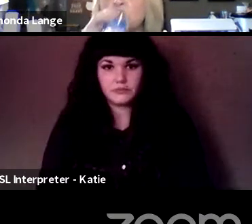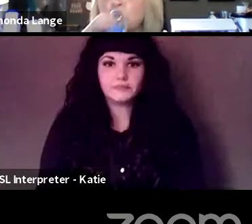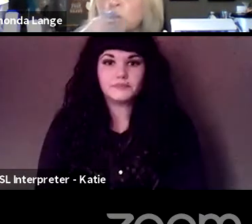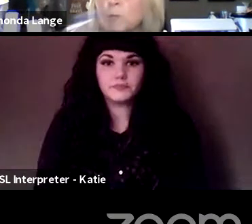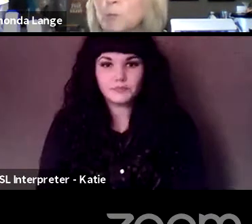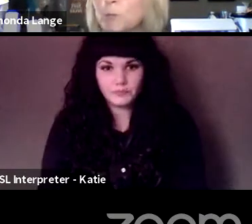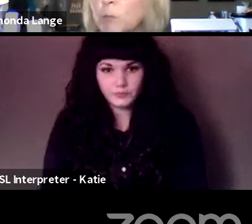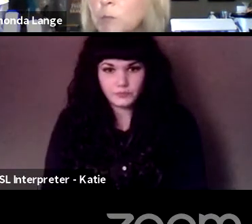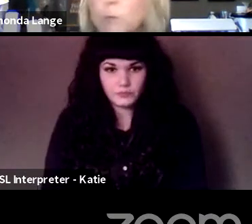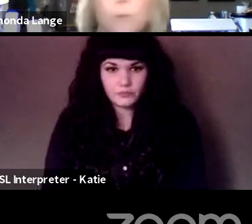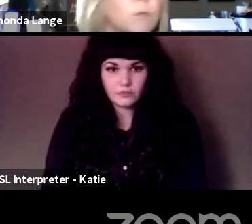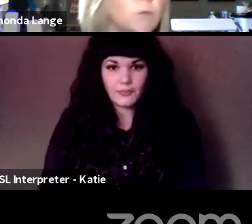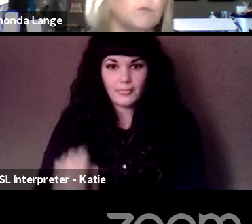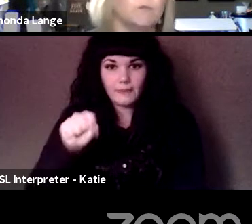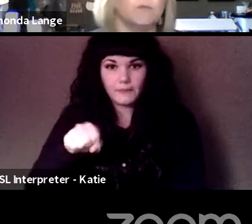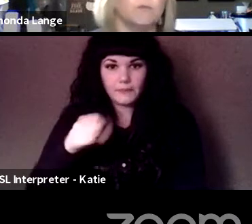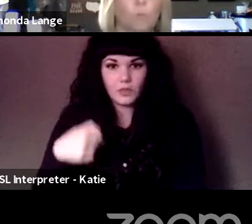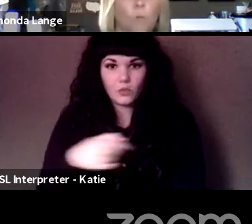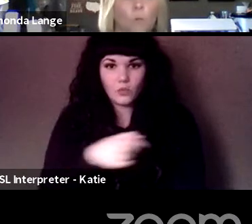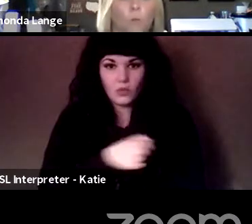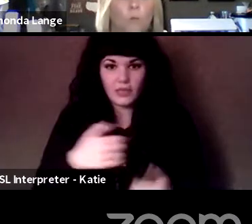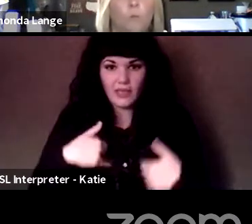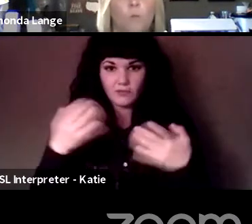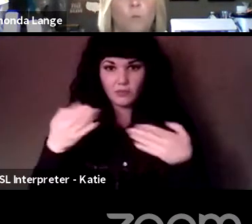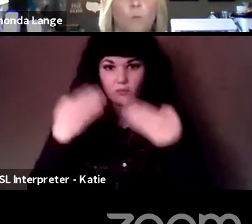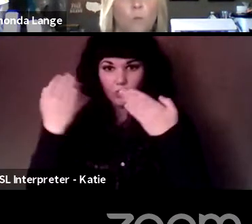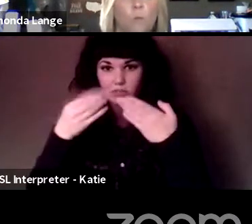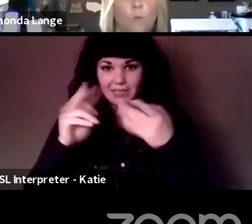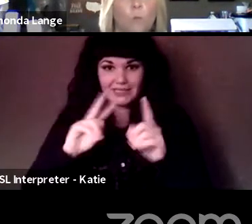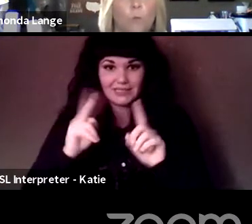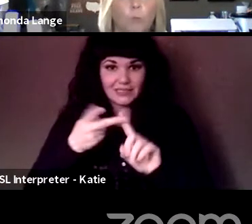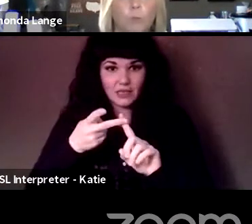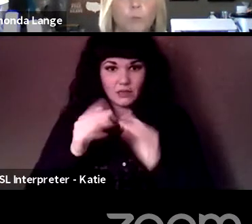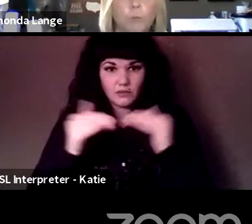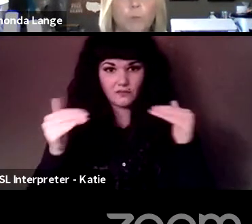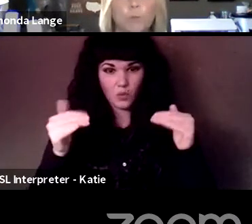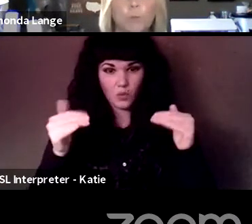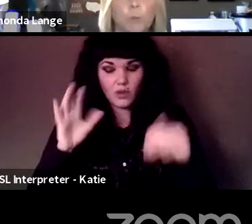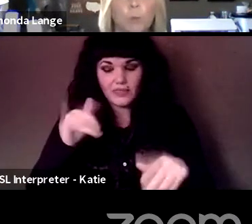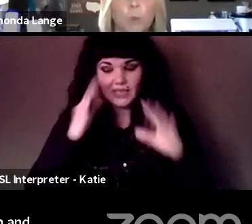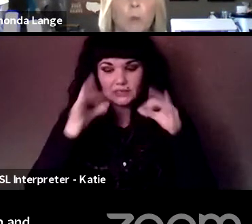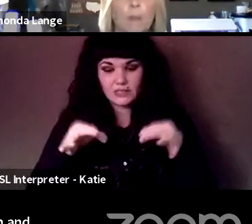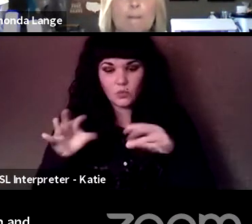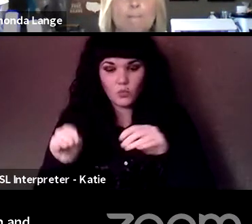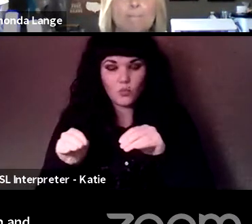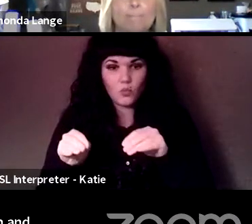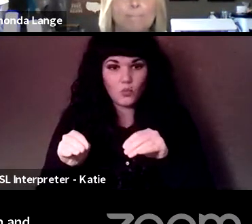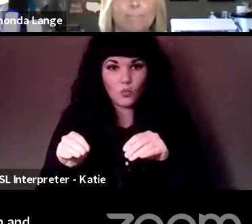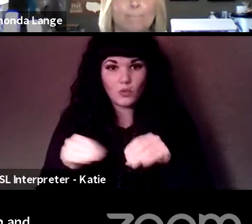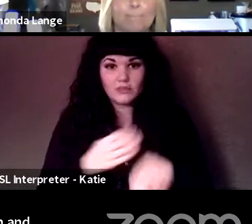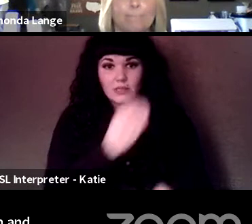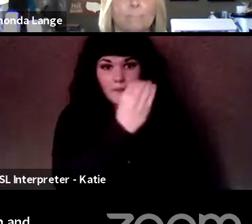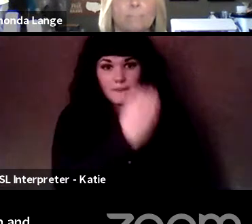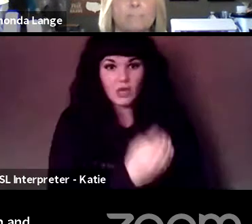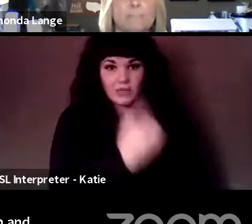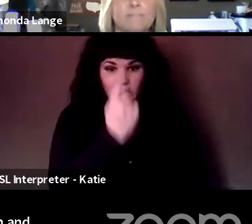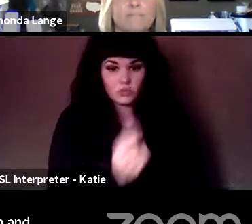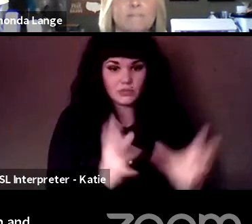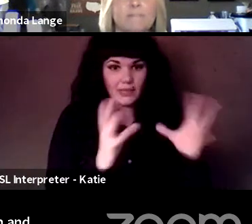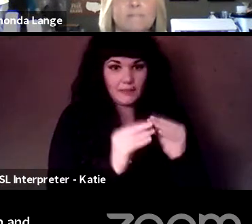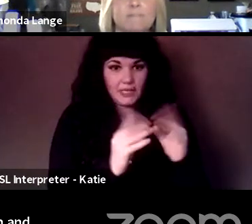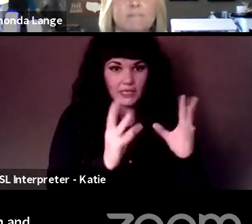Yeah, so we have a motion and a second on the floor. That motion was to move the meeting times from the Monday, Tuesday to